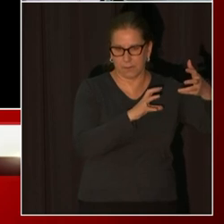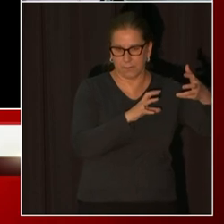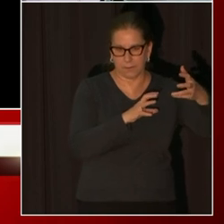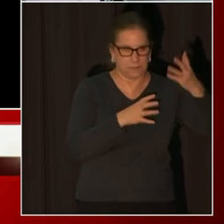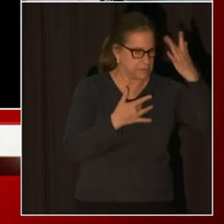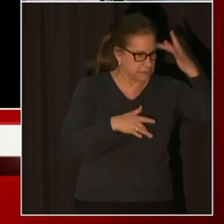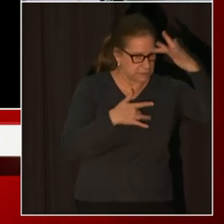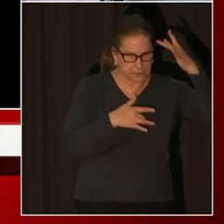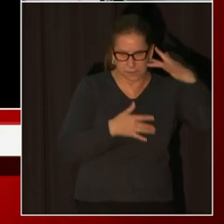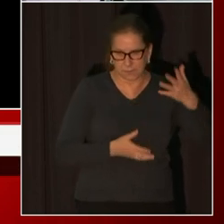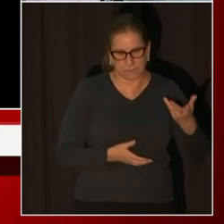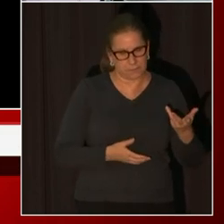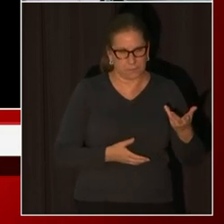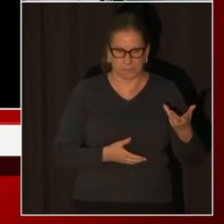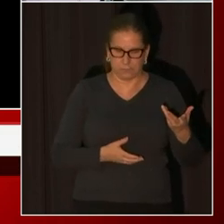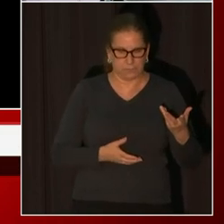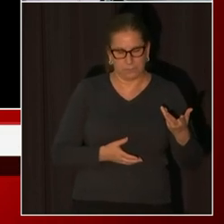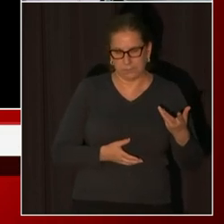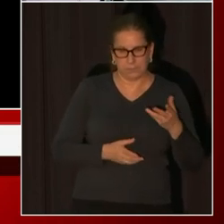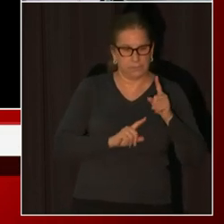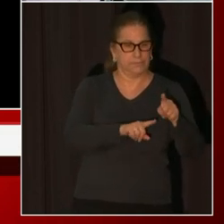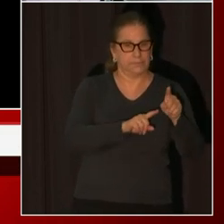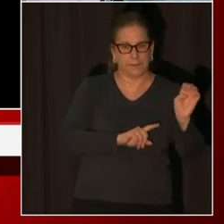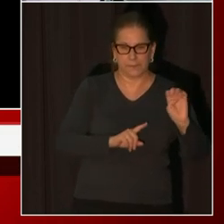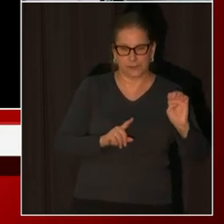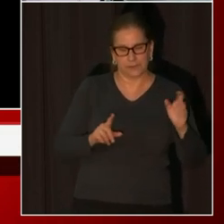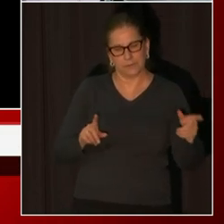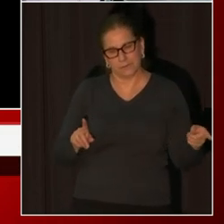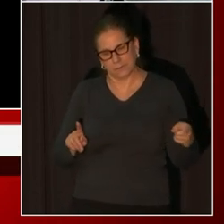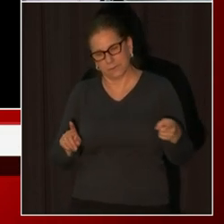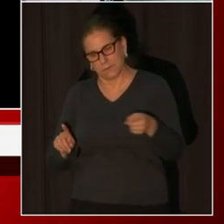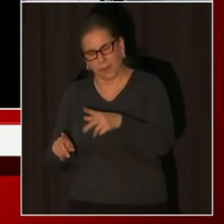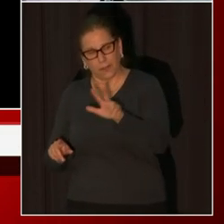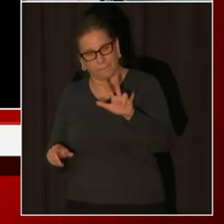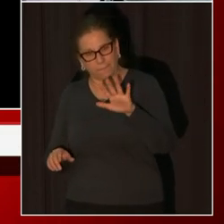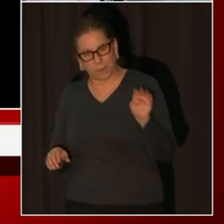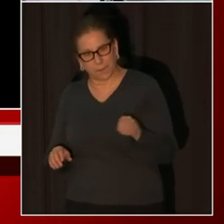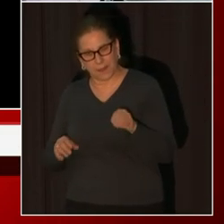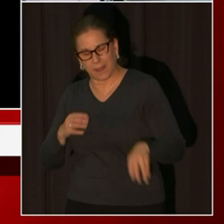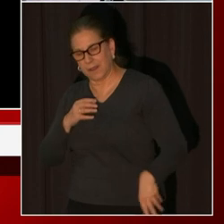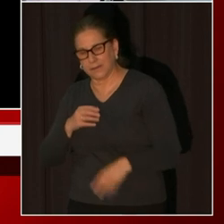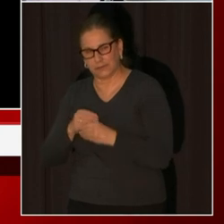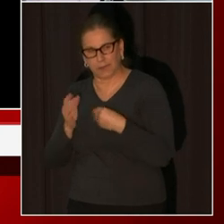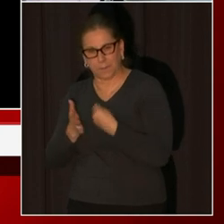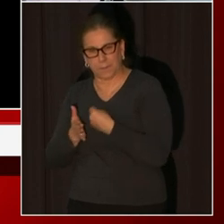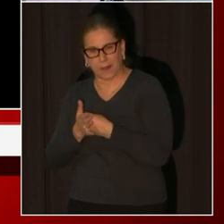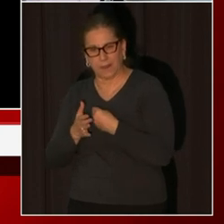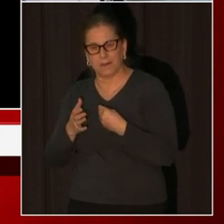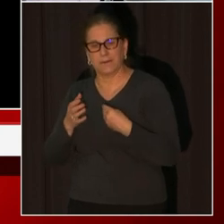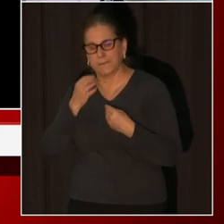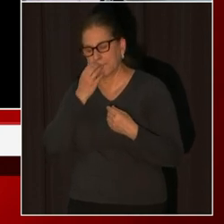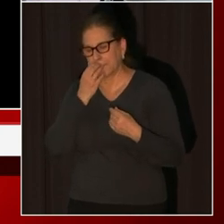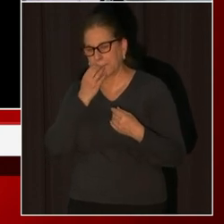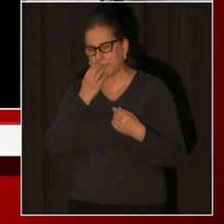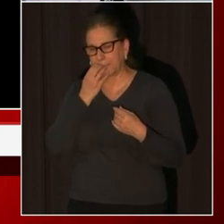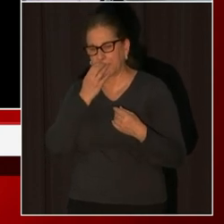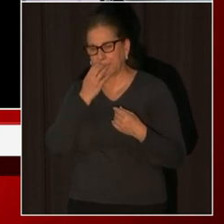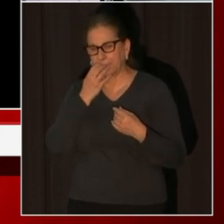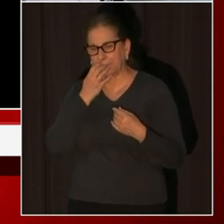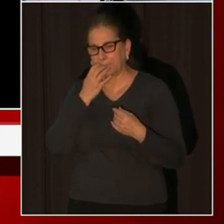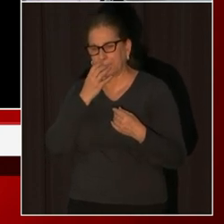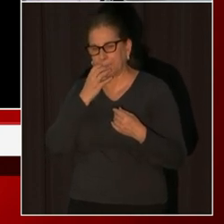diseases. $35 million in additional funds to support increased enrollment in Medicaid as a result of the public health emergency,